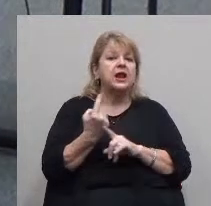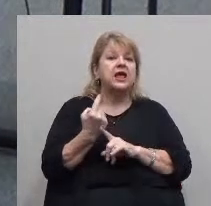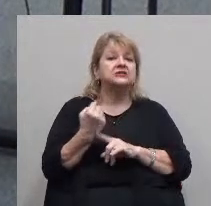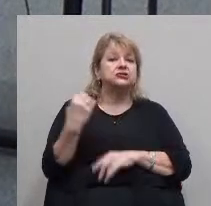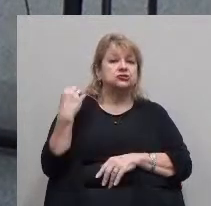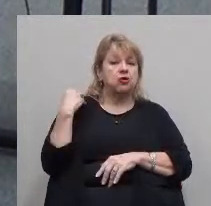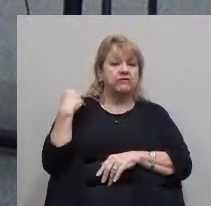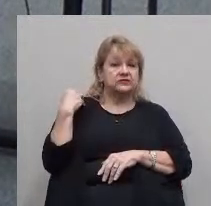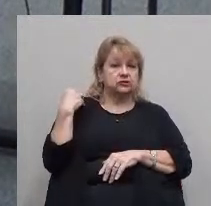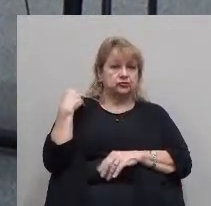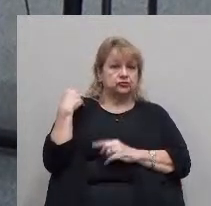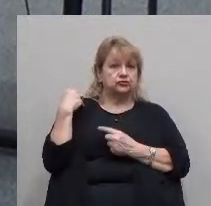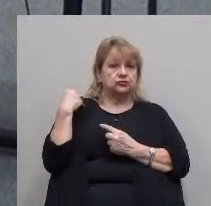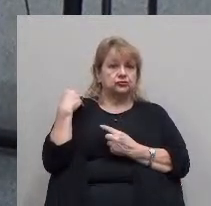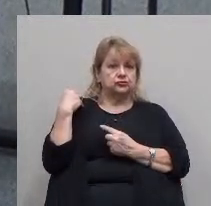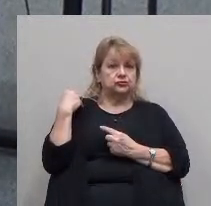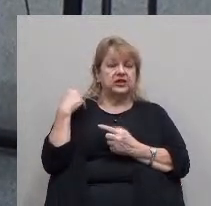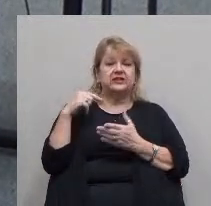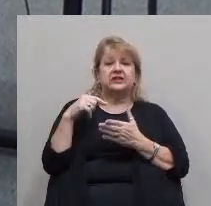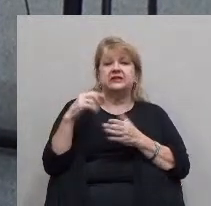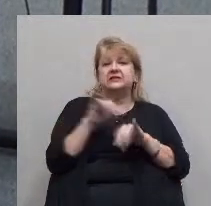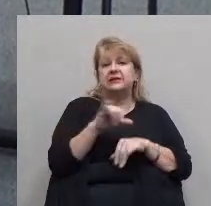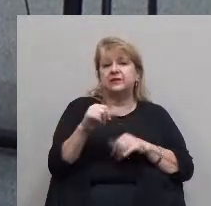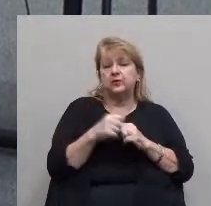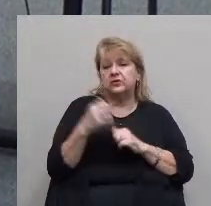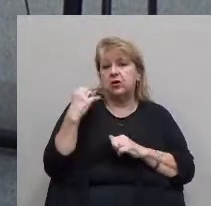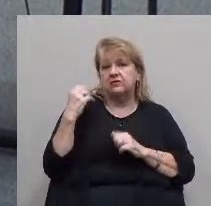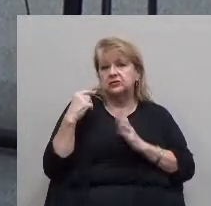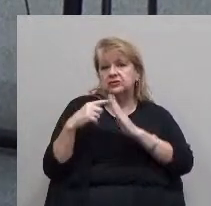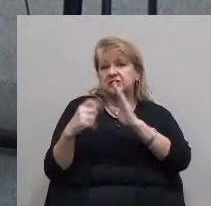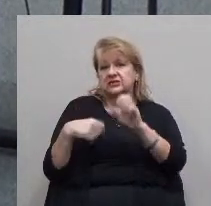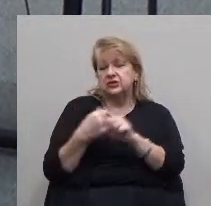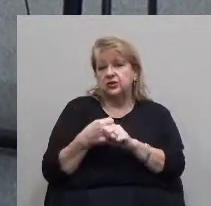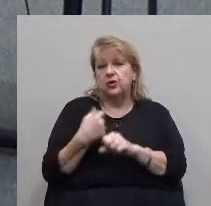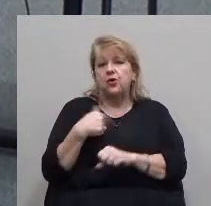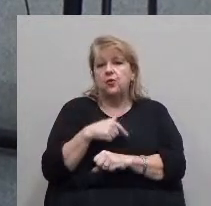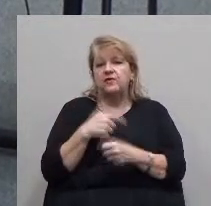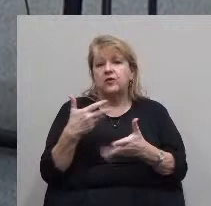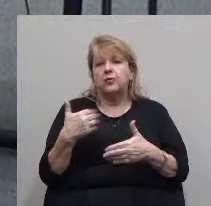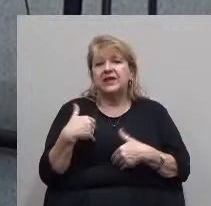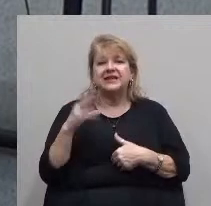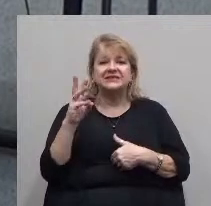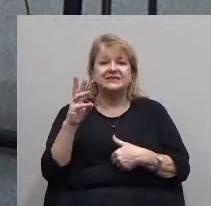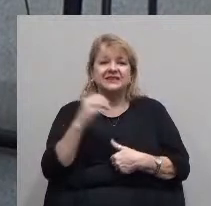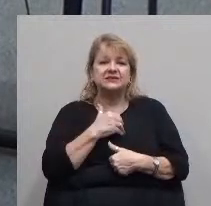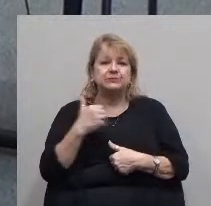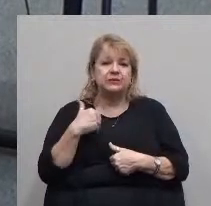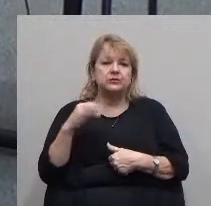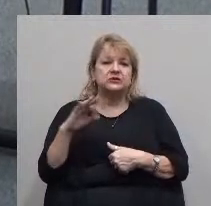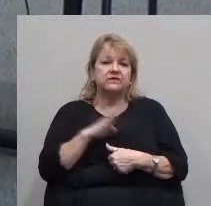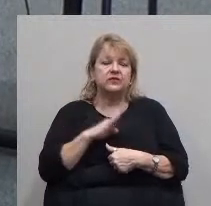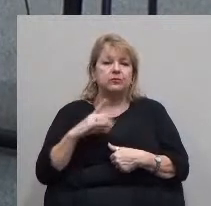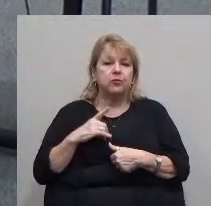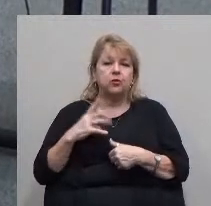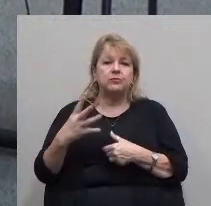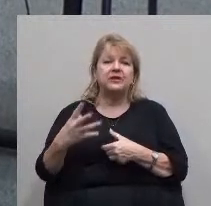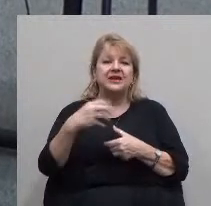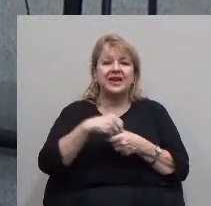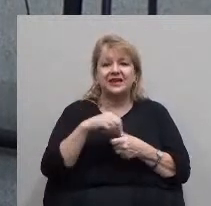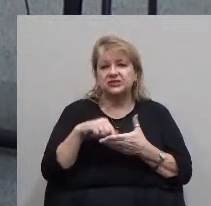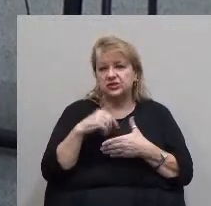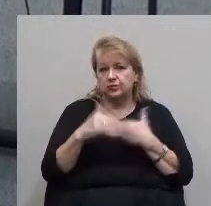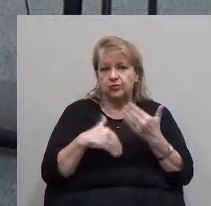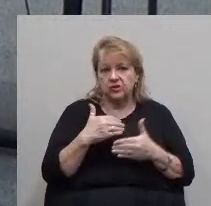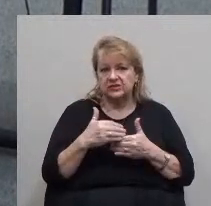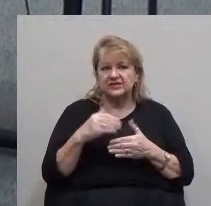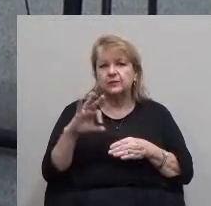last year, but then we'll do the same thing with the officers from this year. So we've actually already had 6 members of the board be engaged in this process.